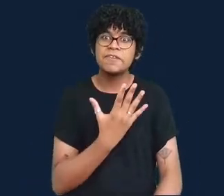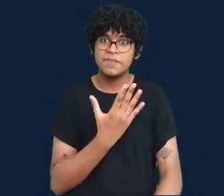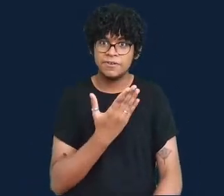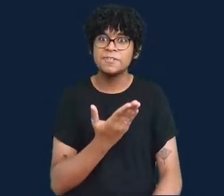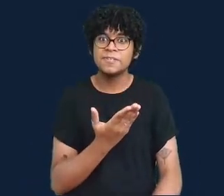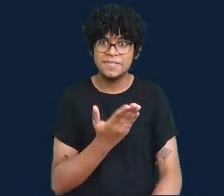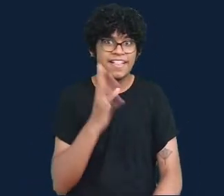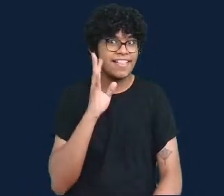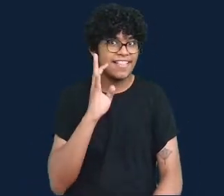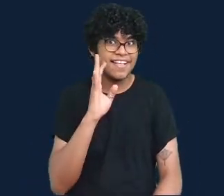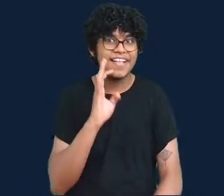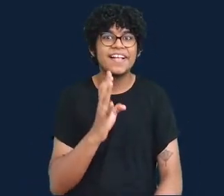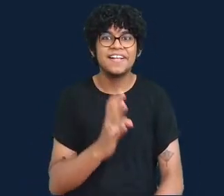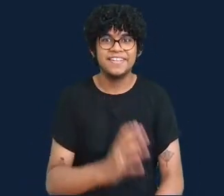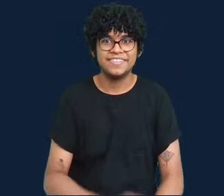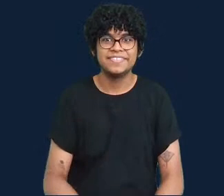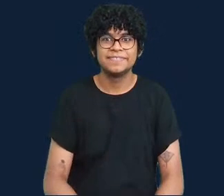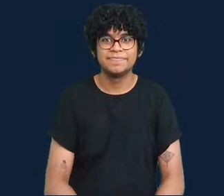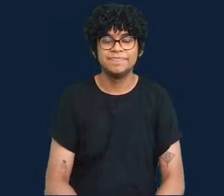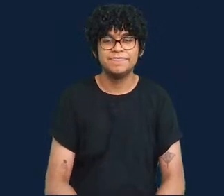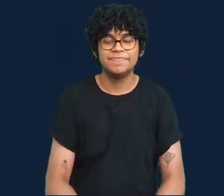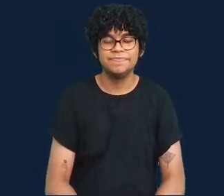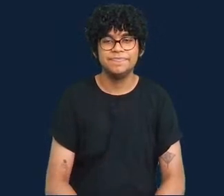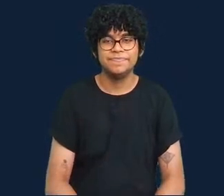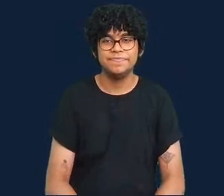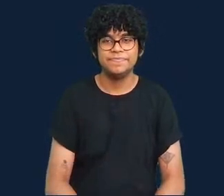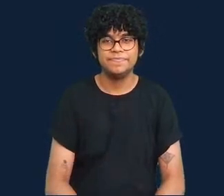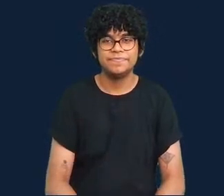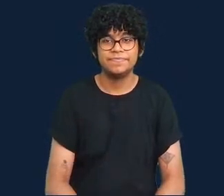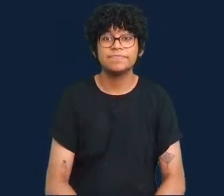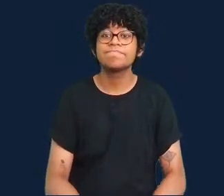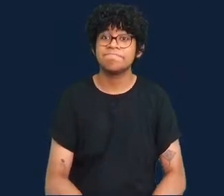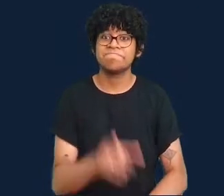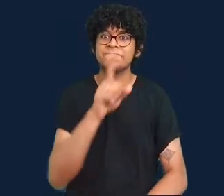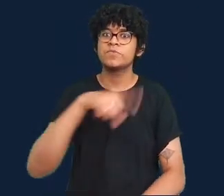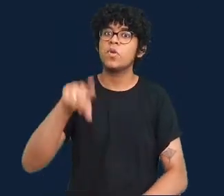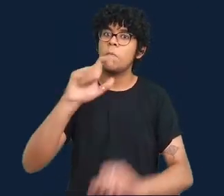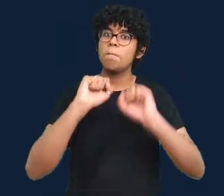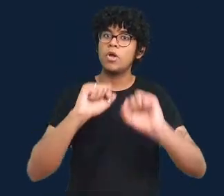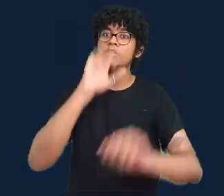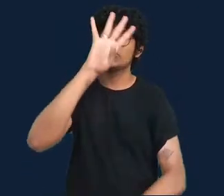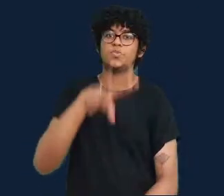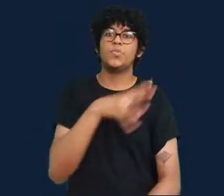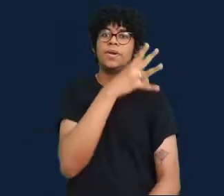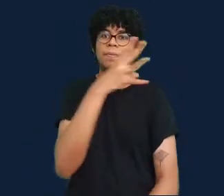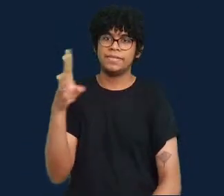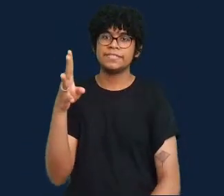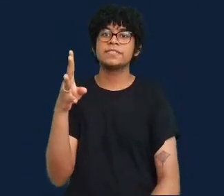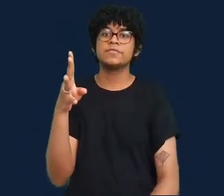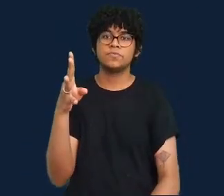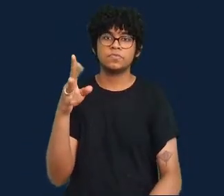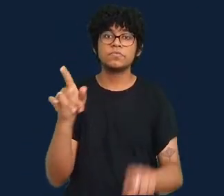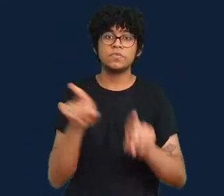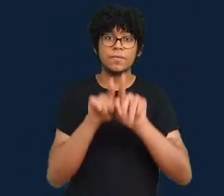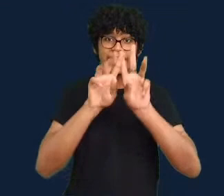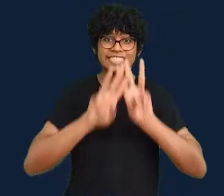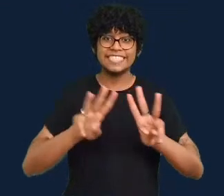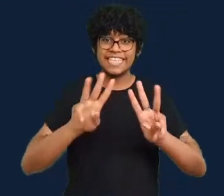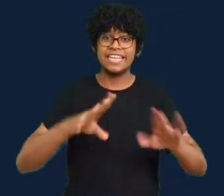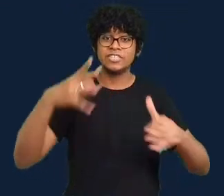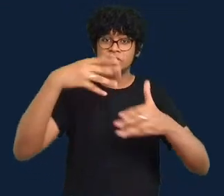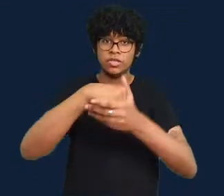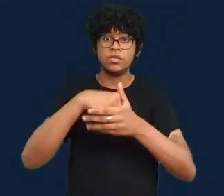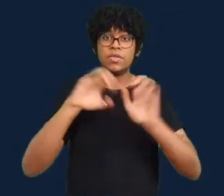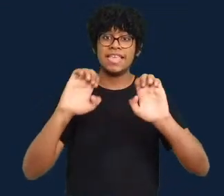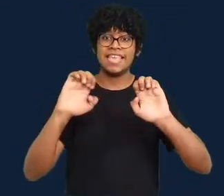enviou perguntas. I would also like to thank the public and those who asked questions.